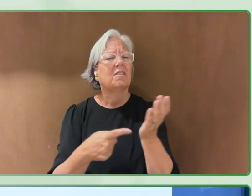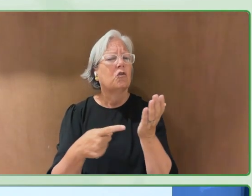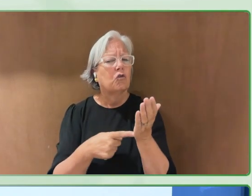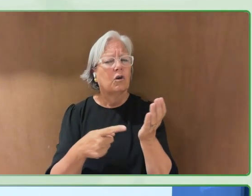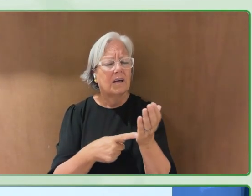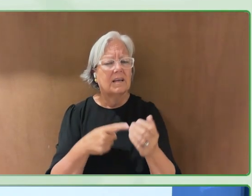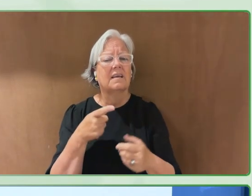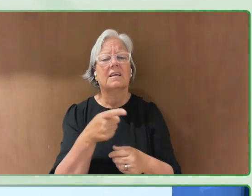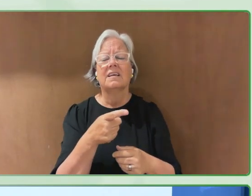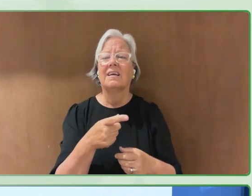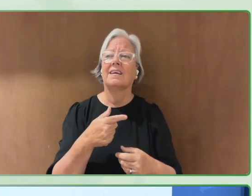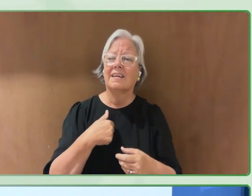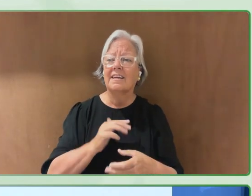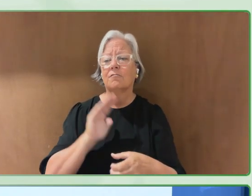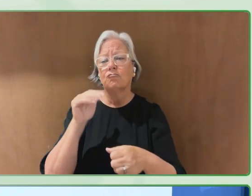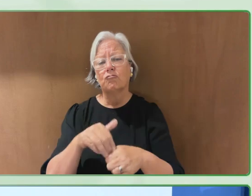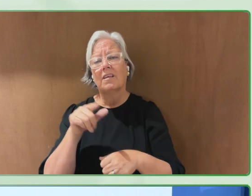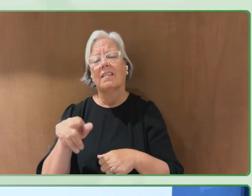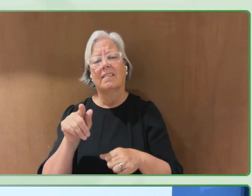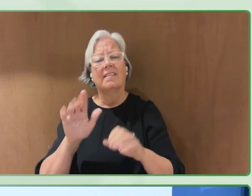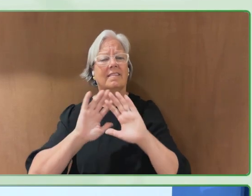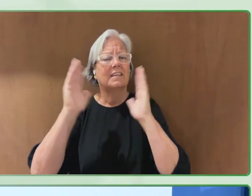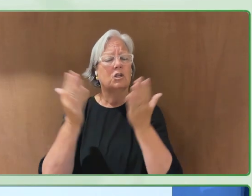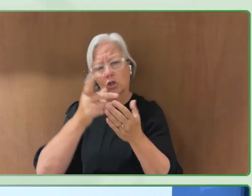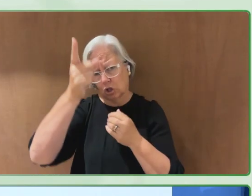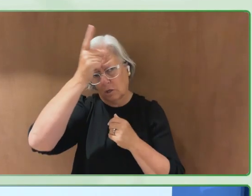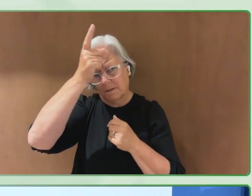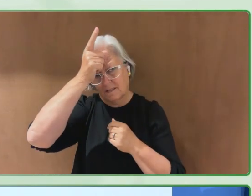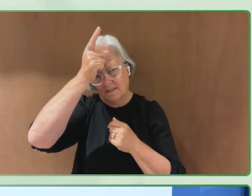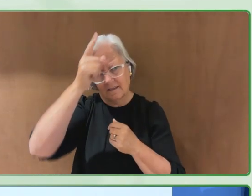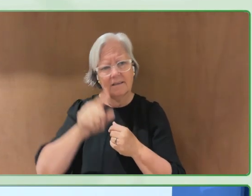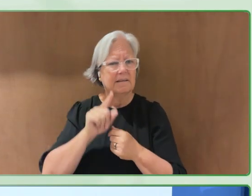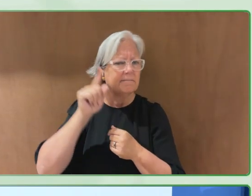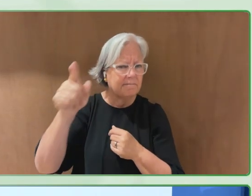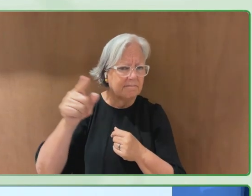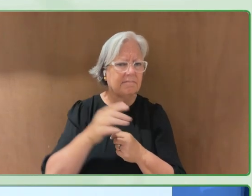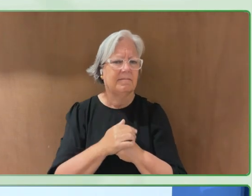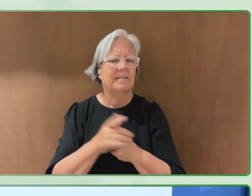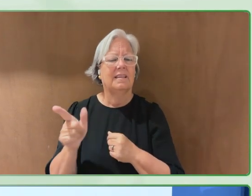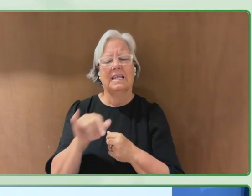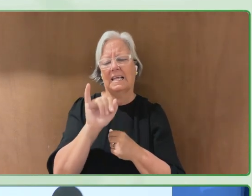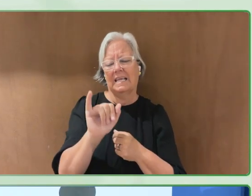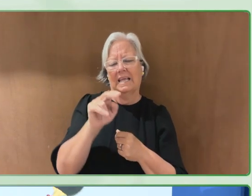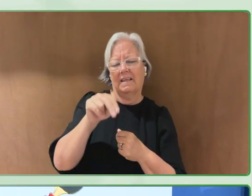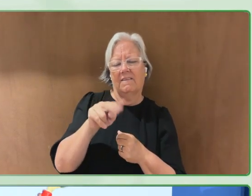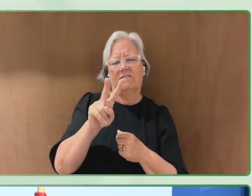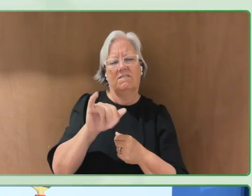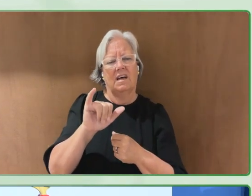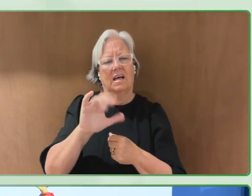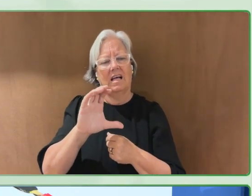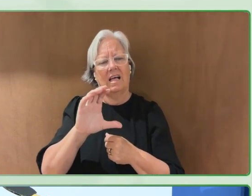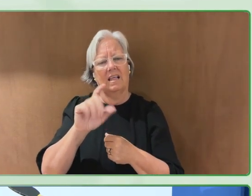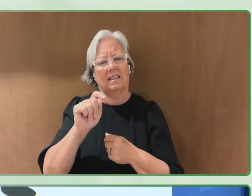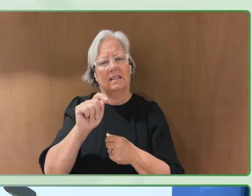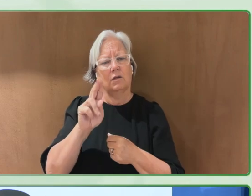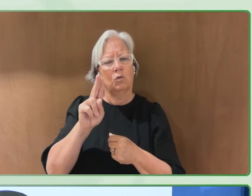in an international tournament in Germany called Invictus Game. And he became the champion with this little thing,